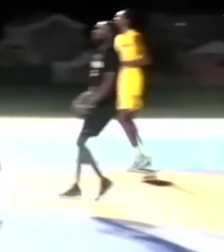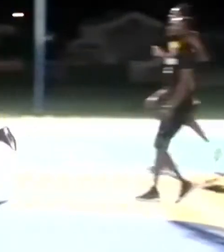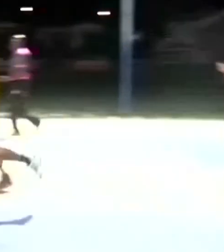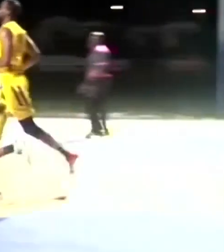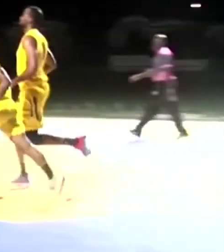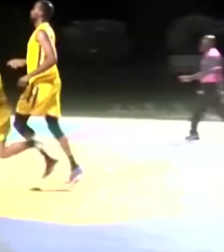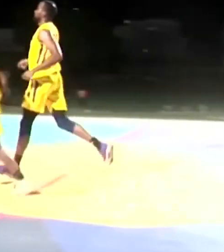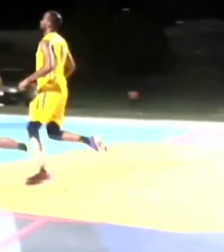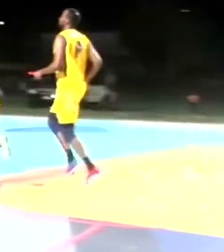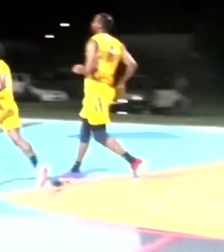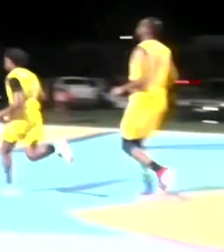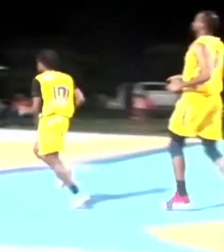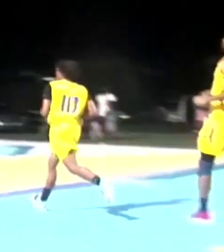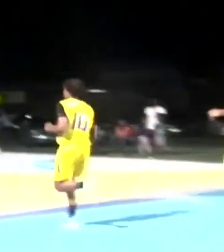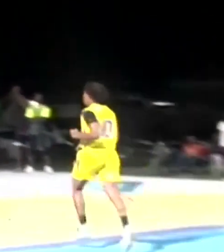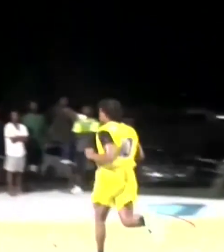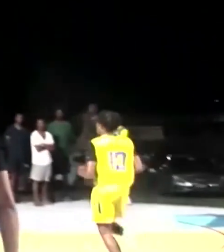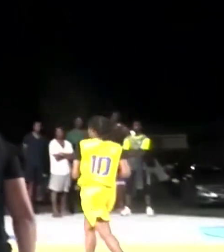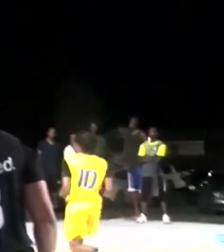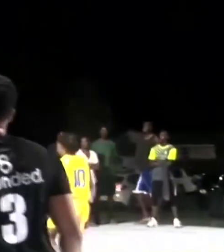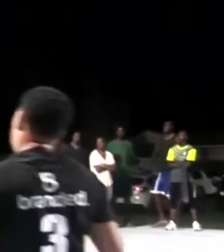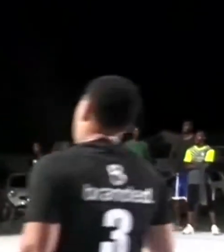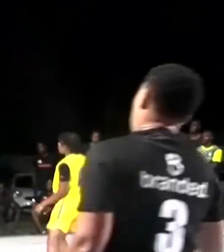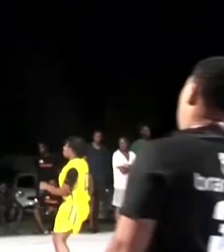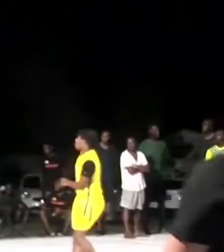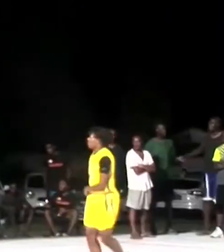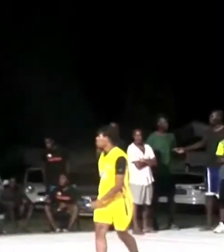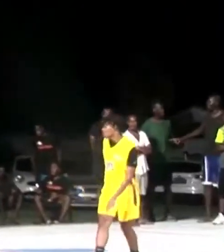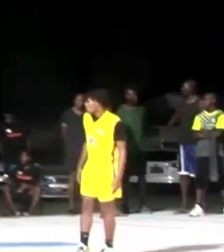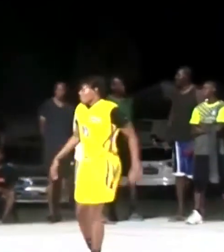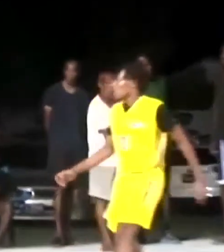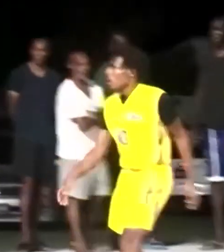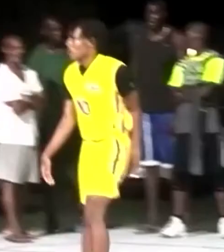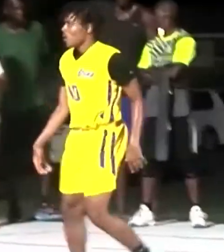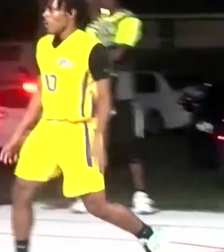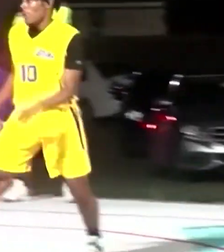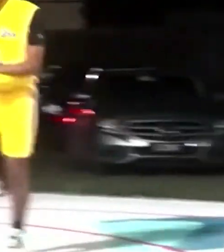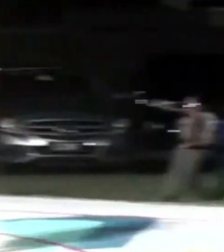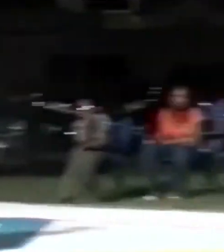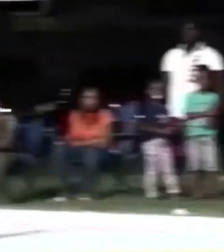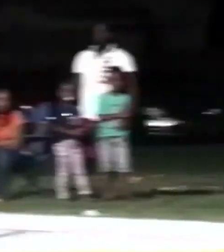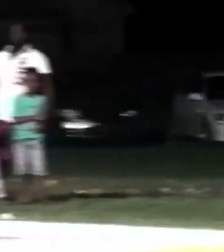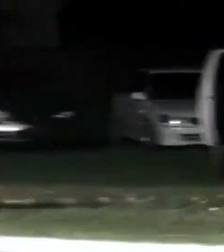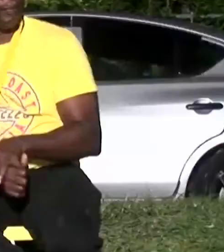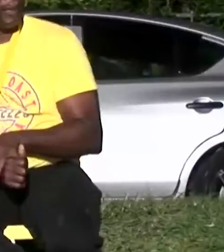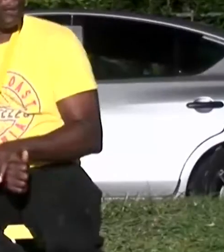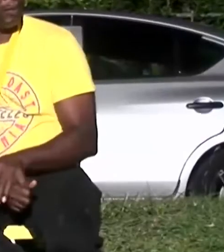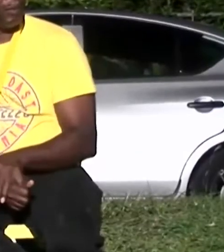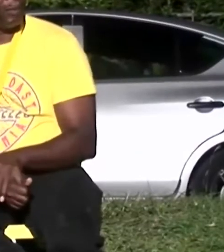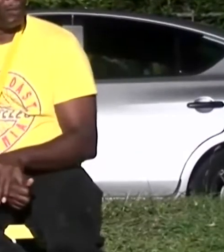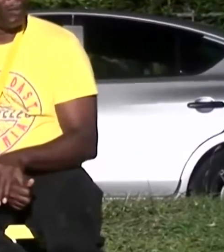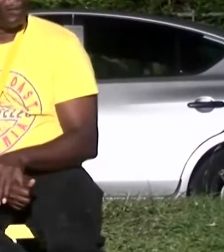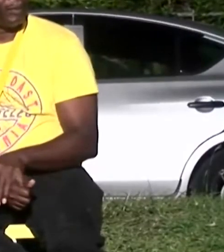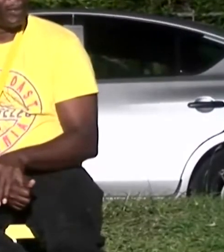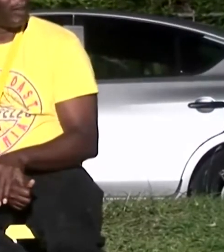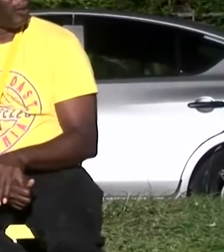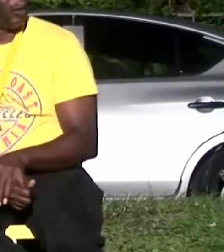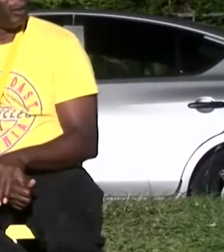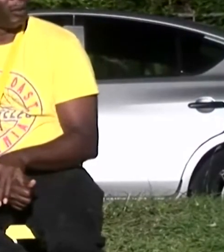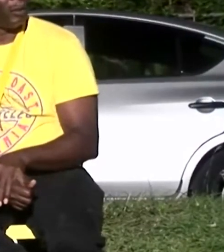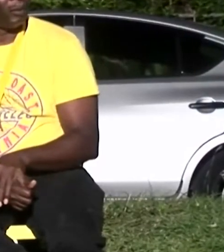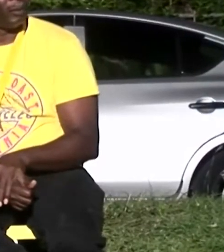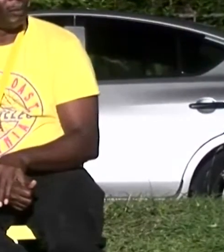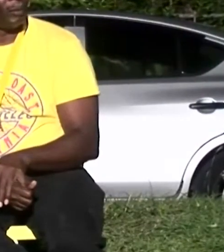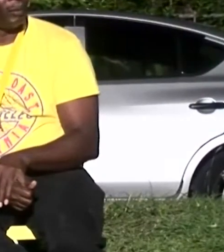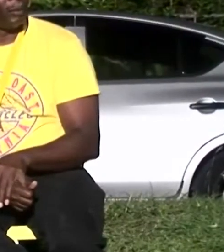court. 1-on-1. Off the backboard and in for 2 of his 11. But they trail